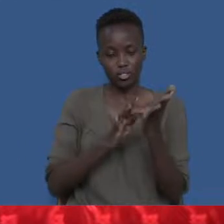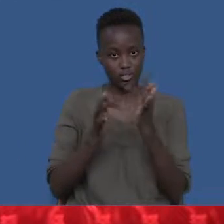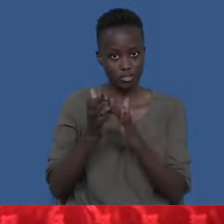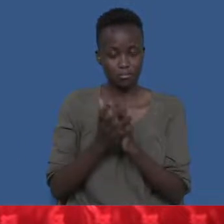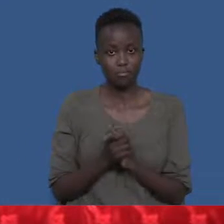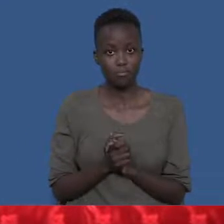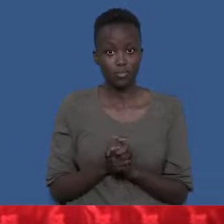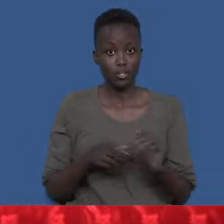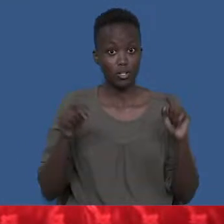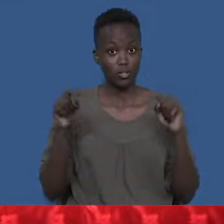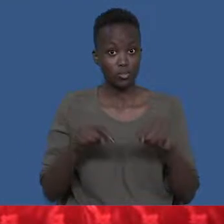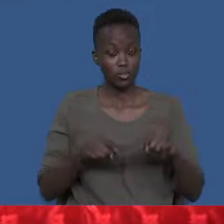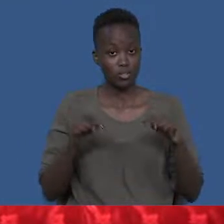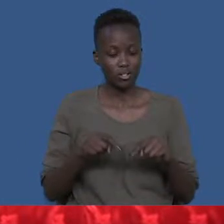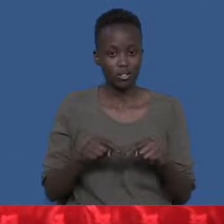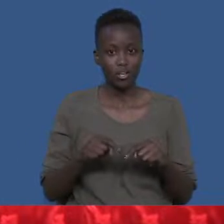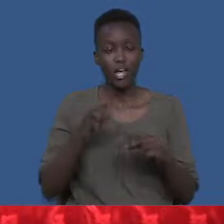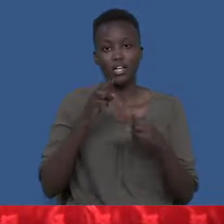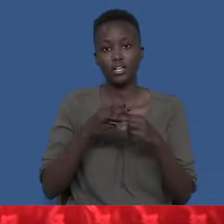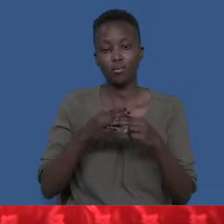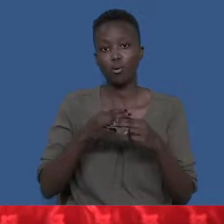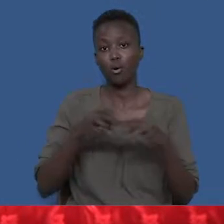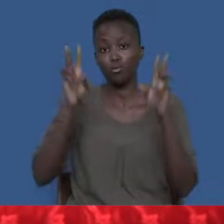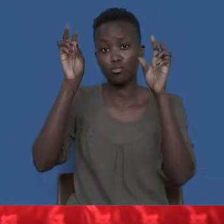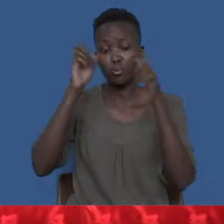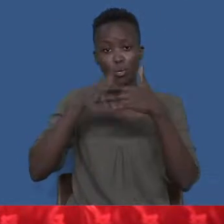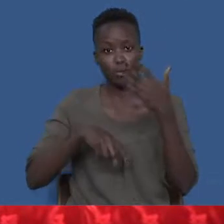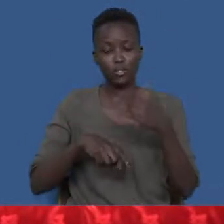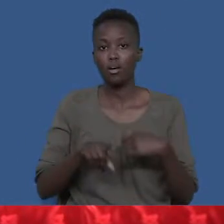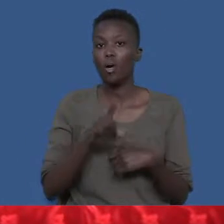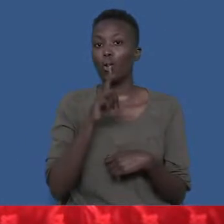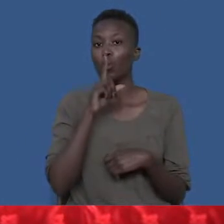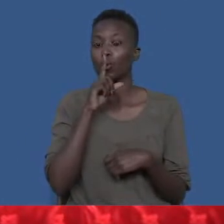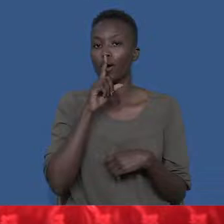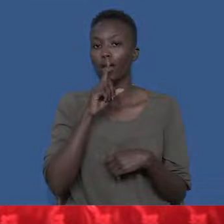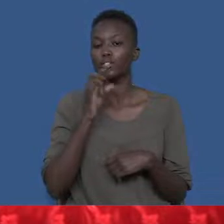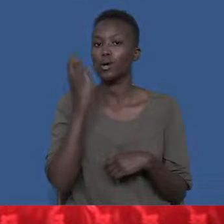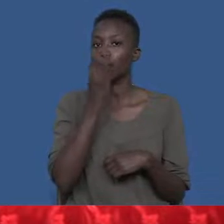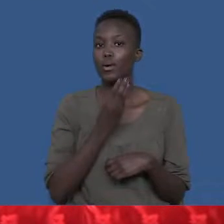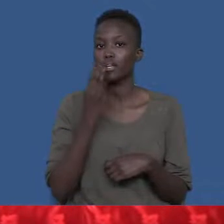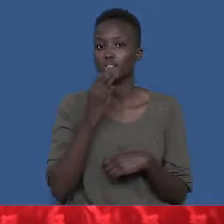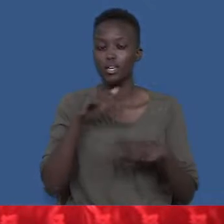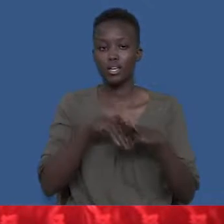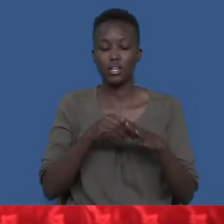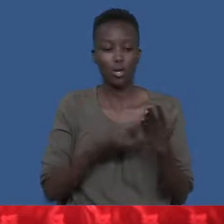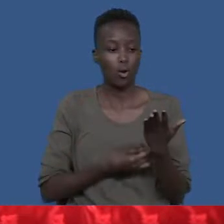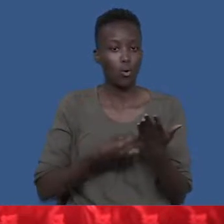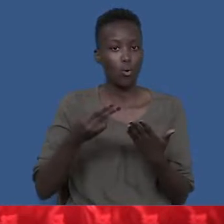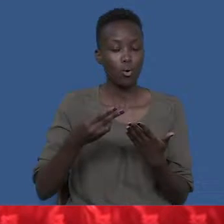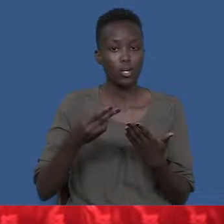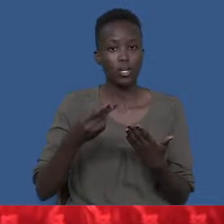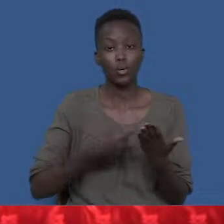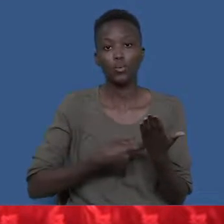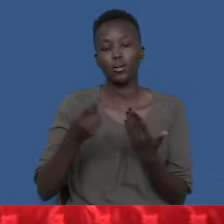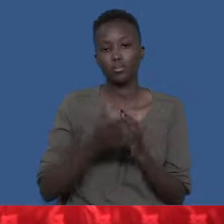we call it a quiet Wednesday. This is a quiet Wednesday in the Holy Week, leading up to